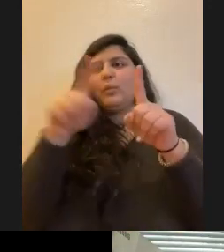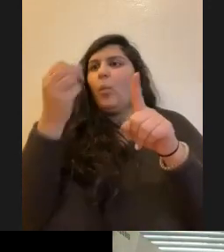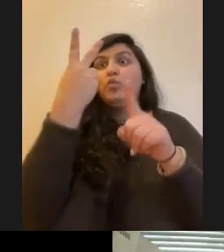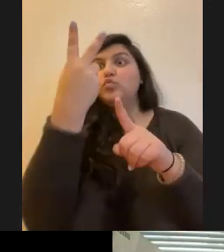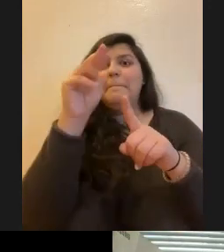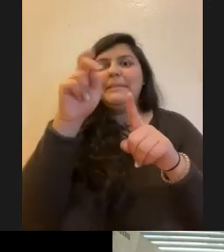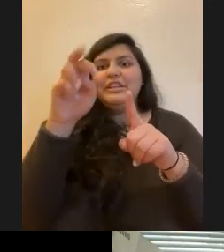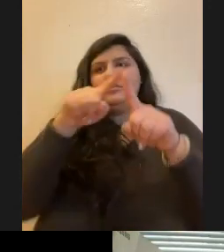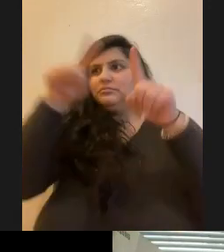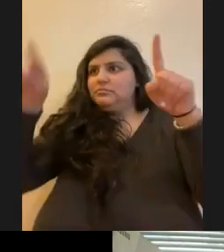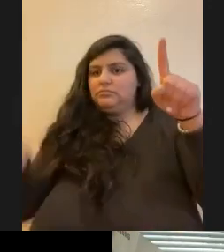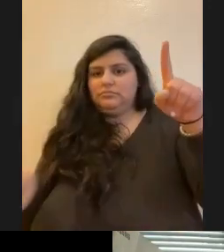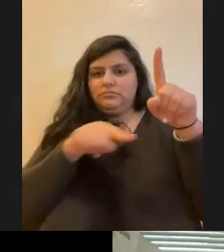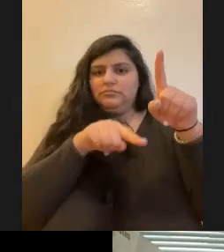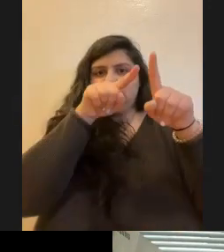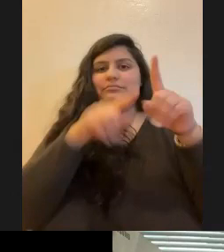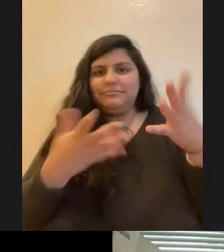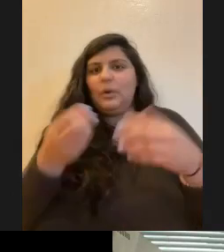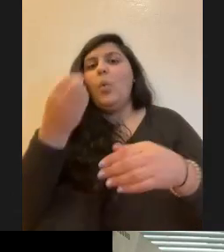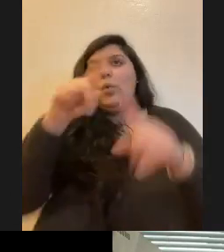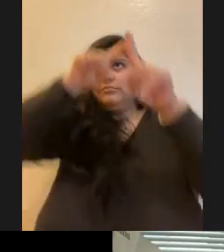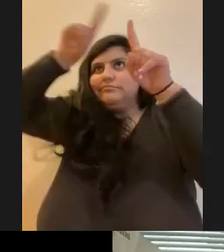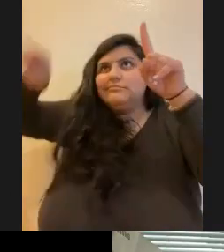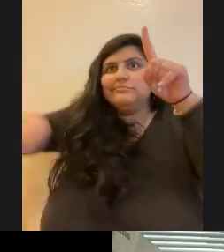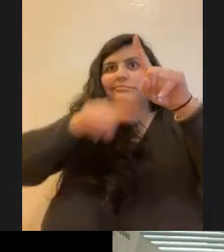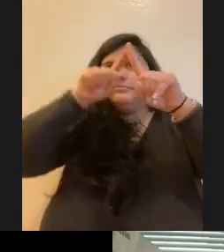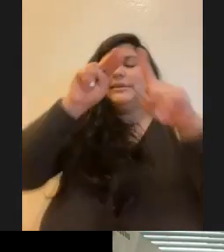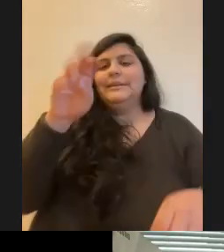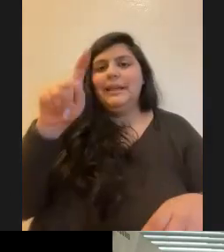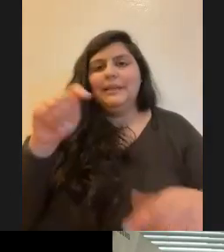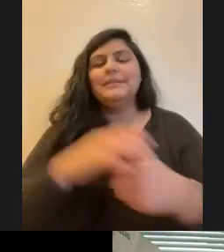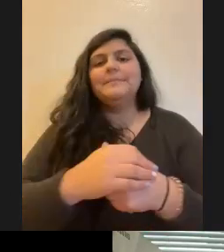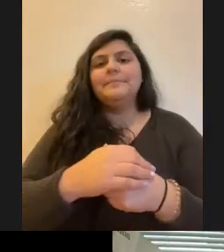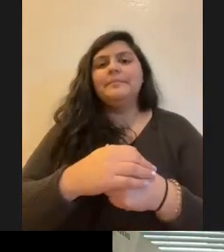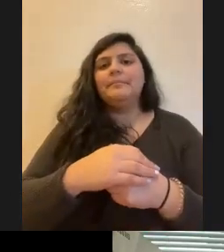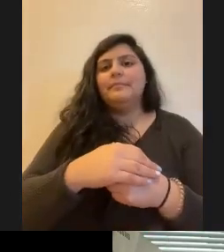common nets we use, or ring nets. And this, you know, this is